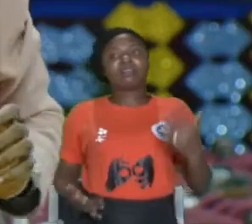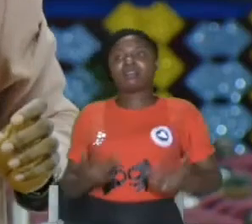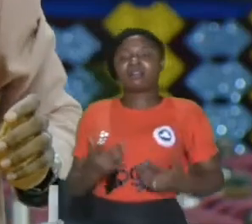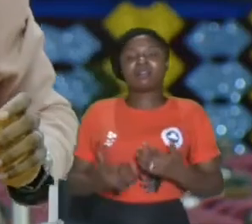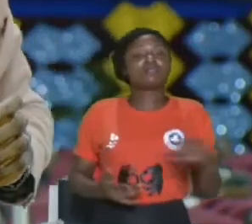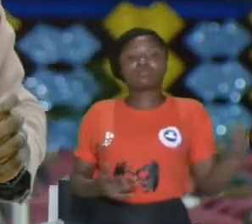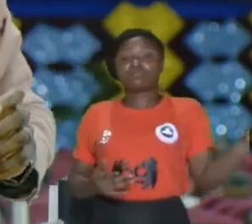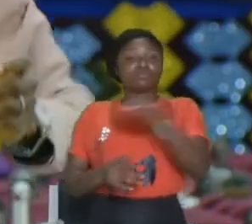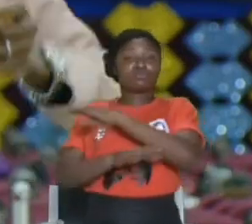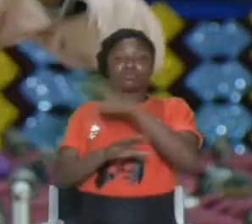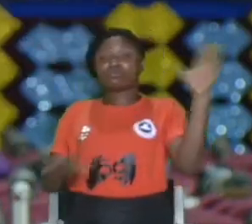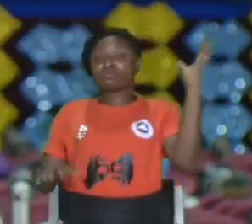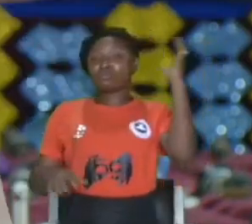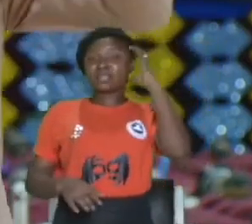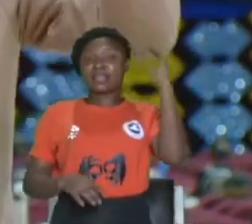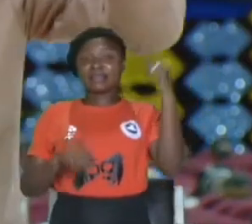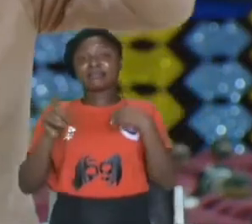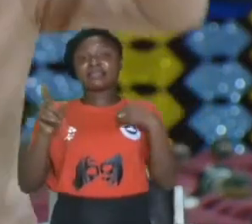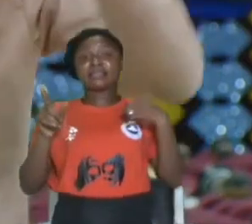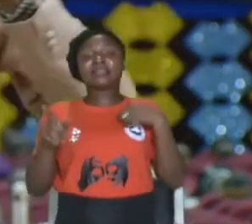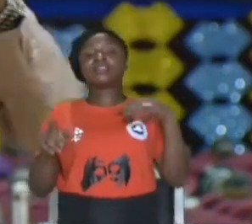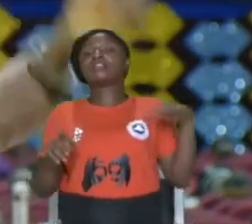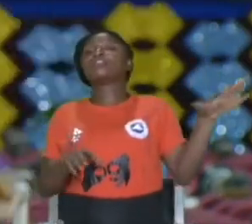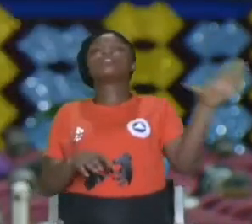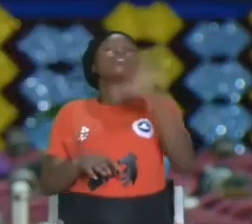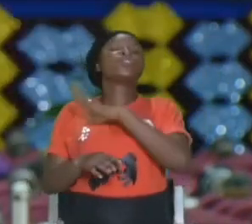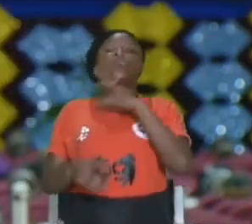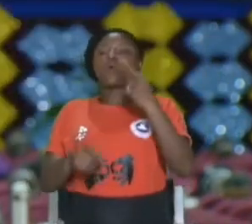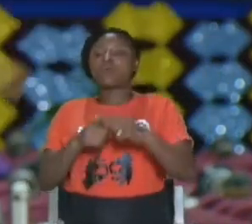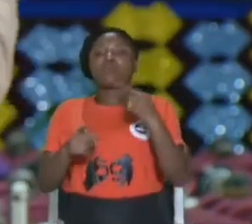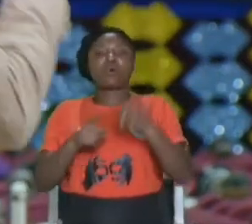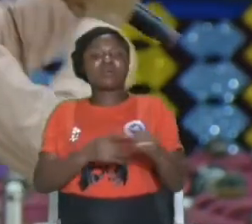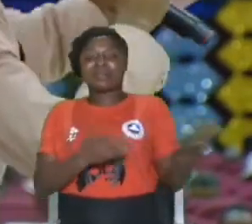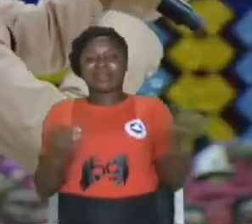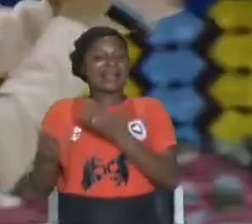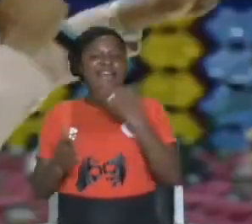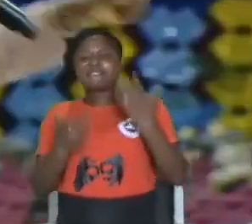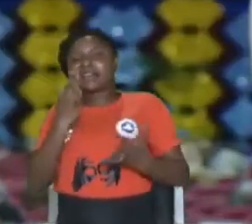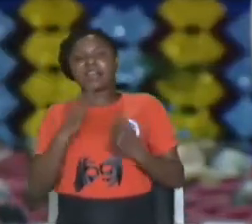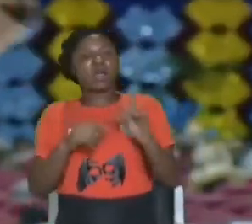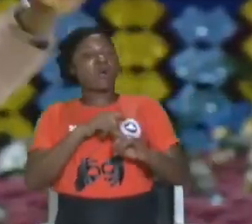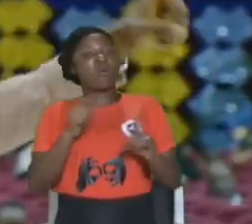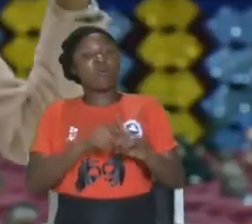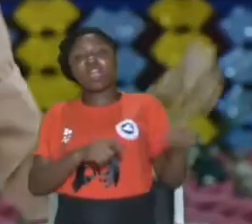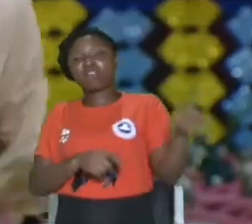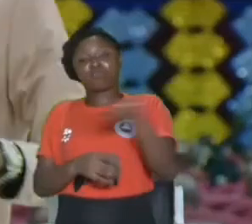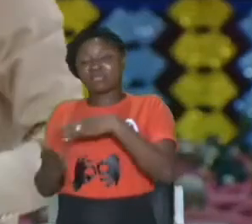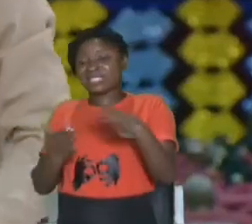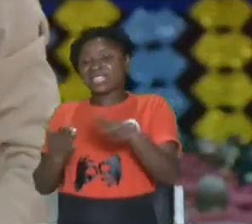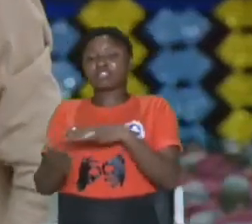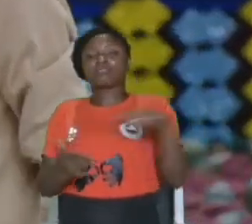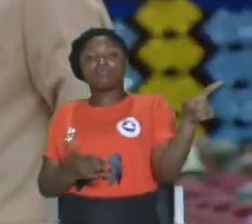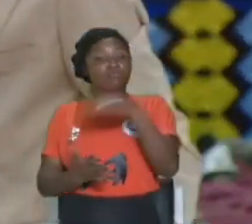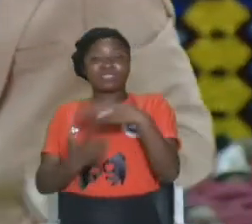You didn't hear me? Your words carry fire. When you sing, you sing